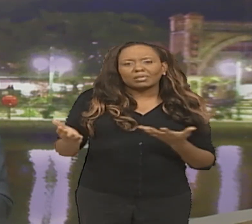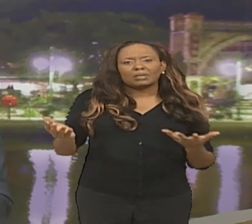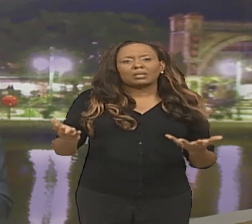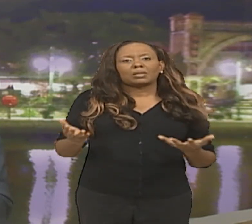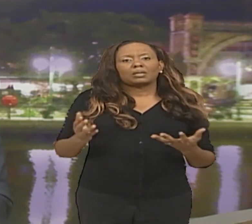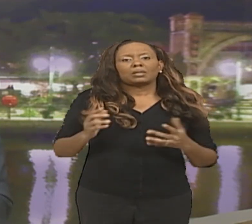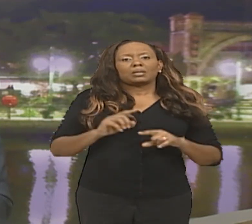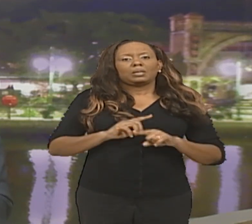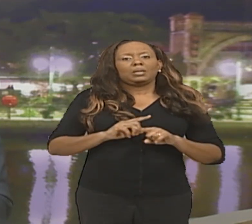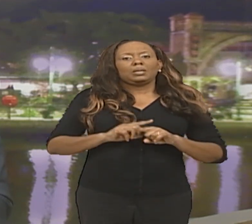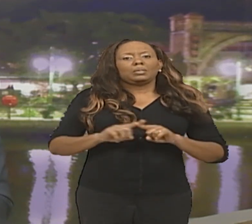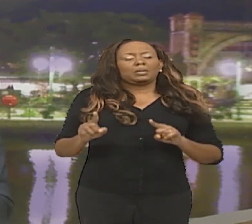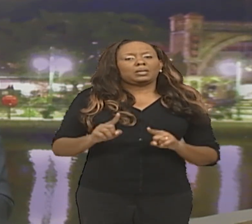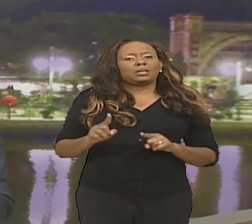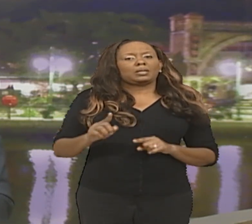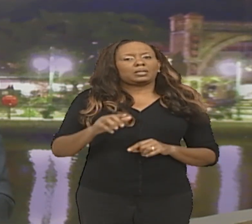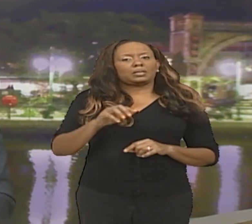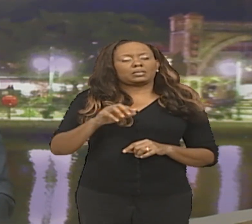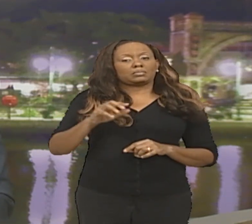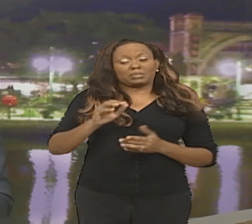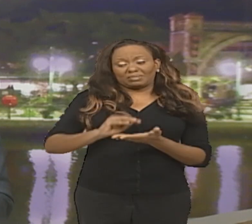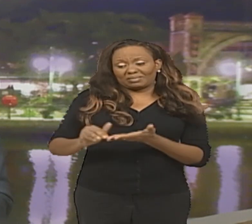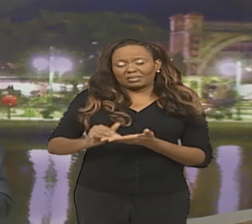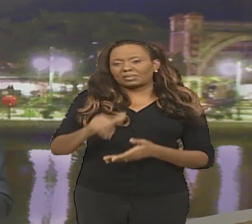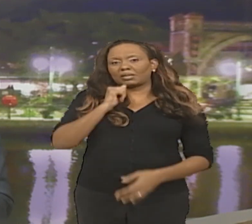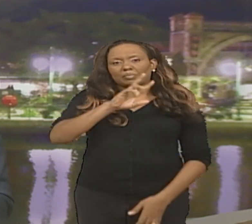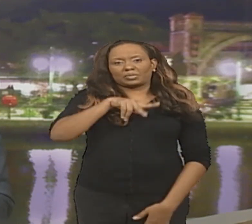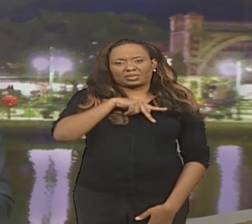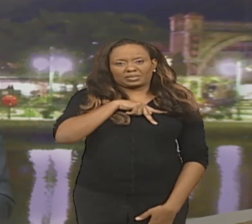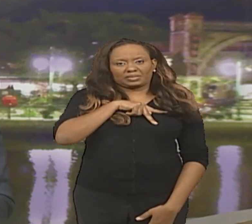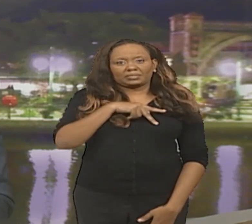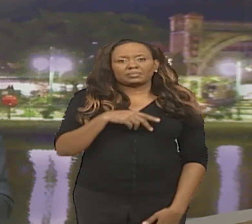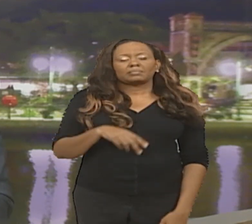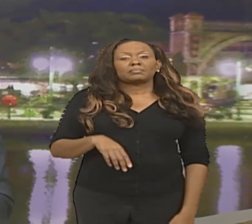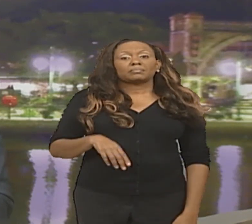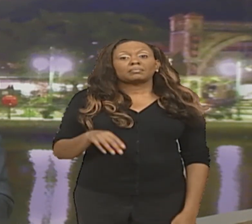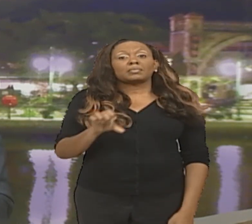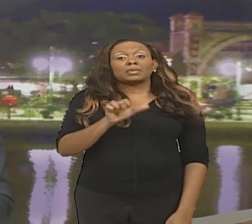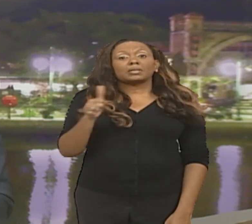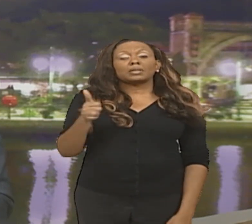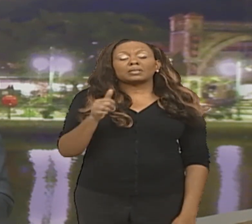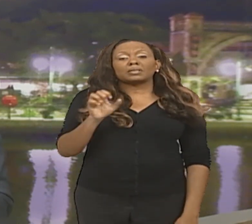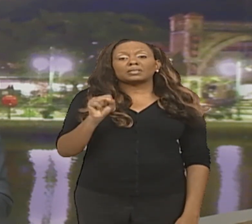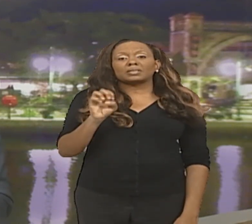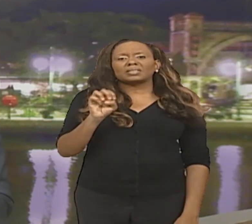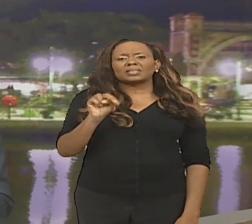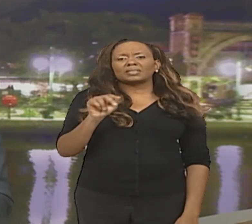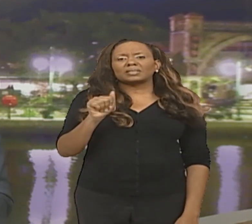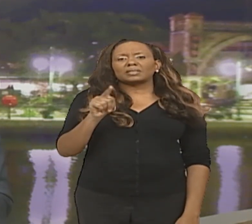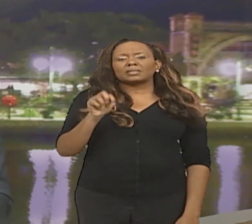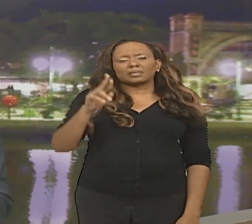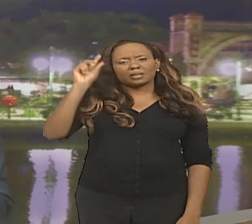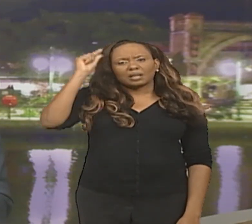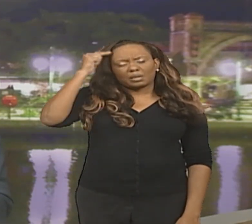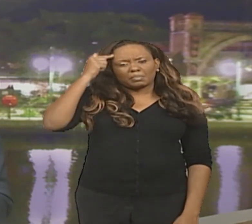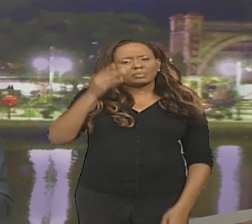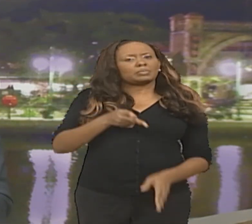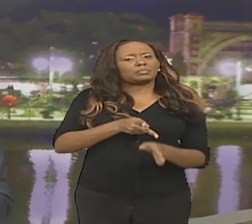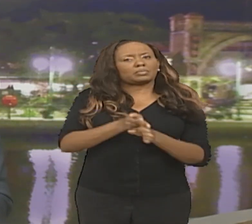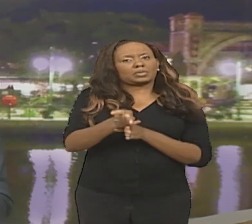the process is not a personal one. Senator Lisa Cummins says government is being professional in carrying out the